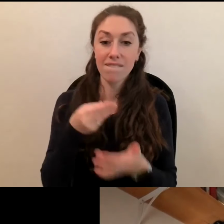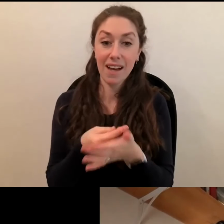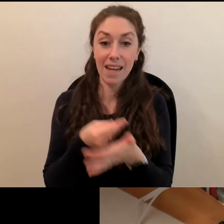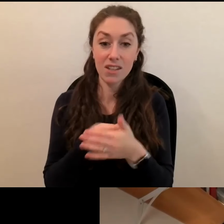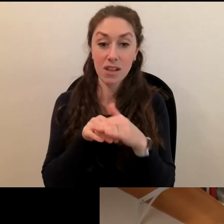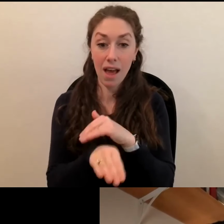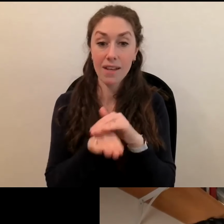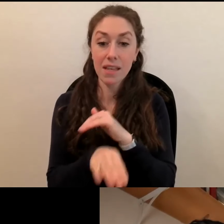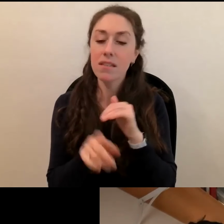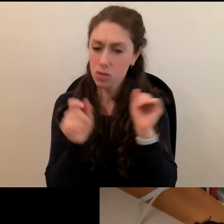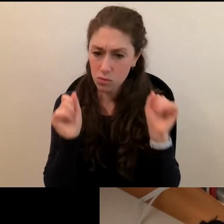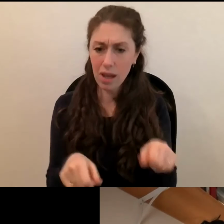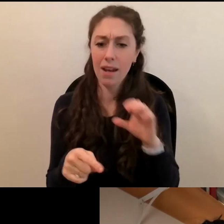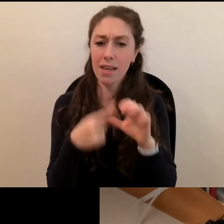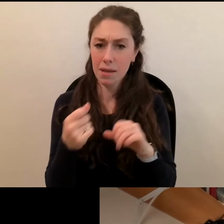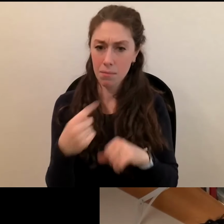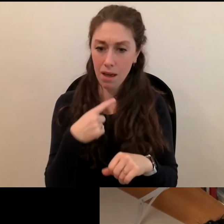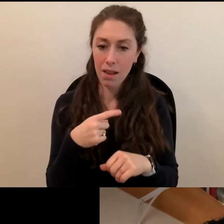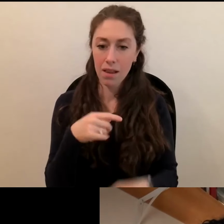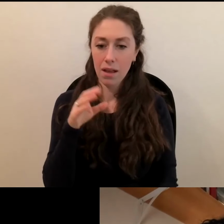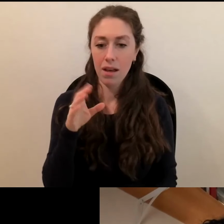access, you can email us at